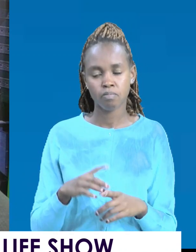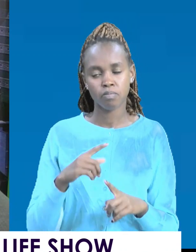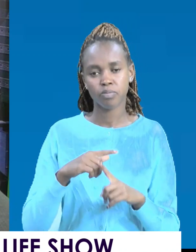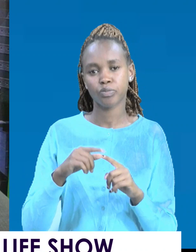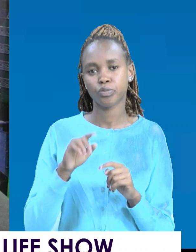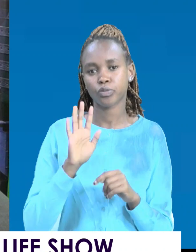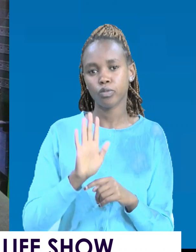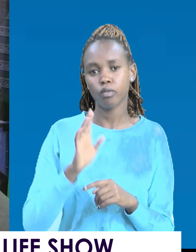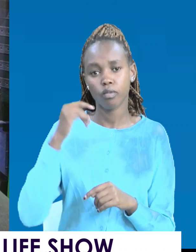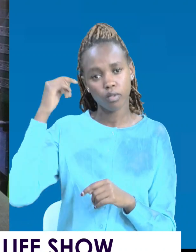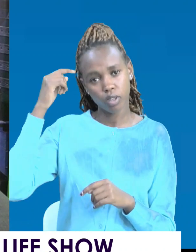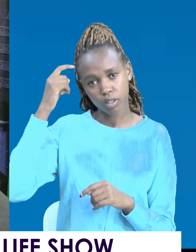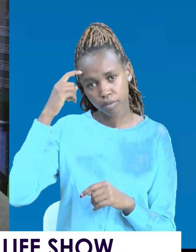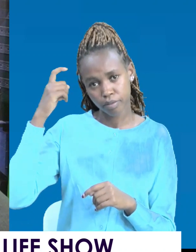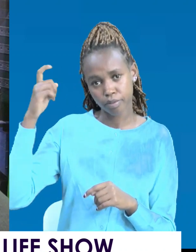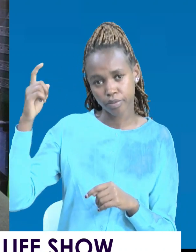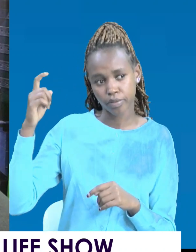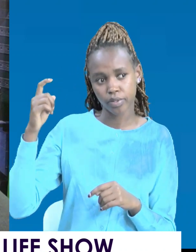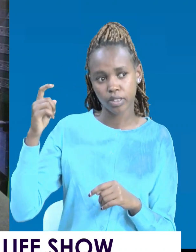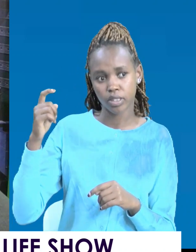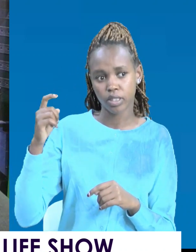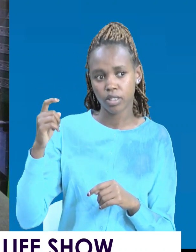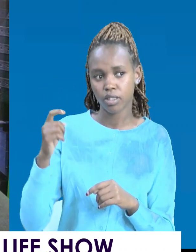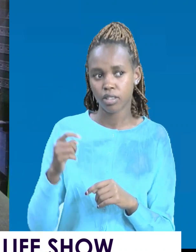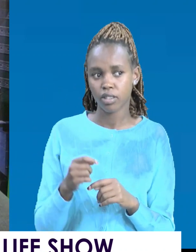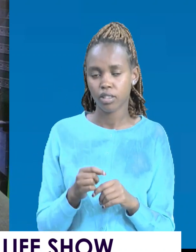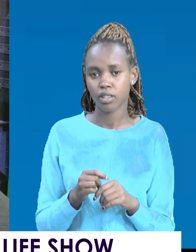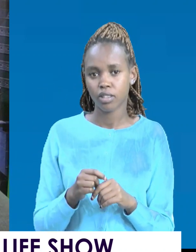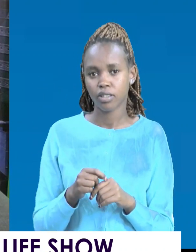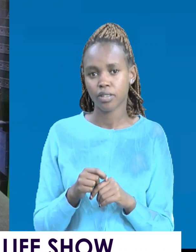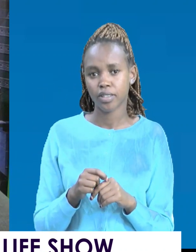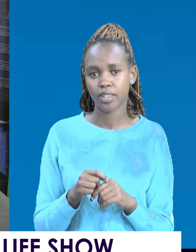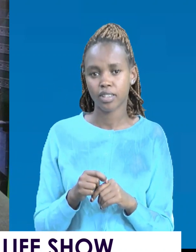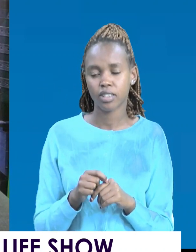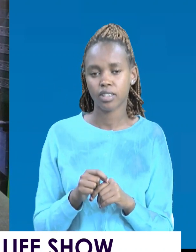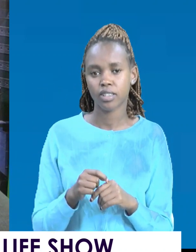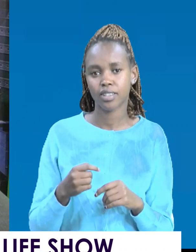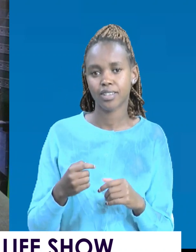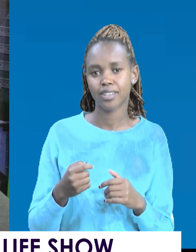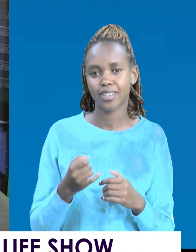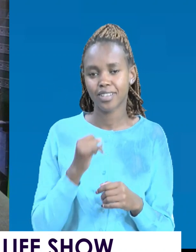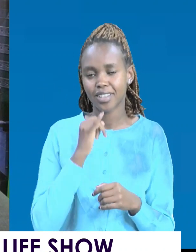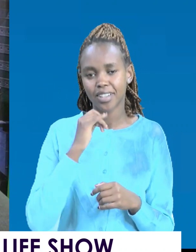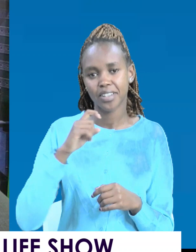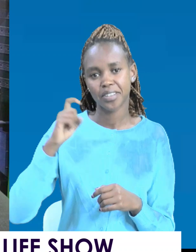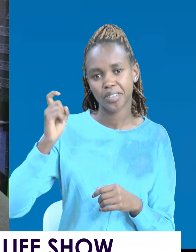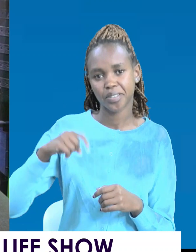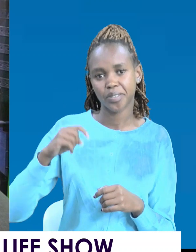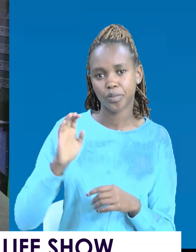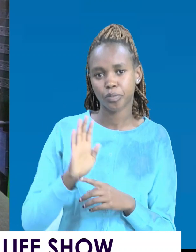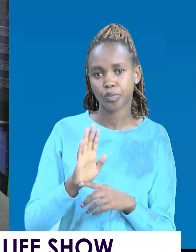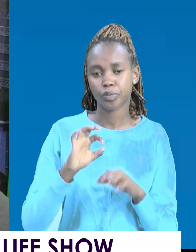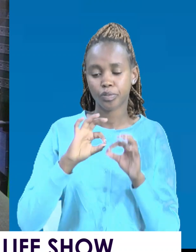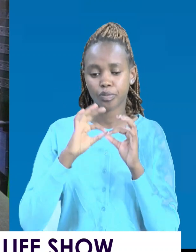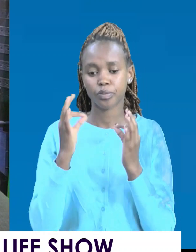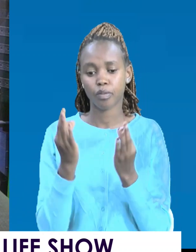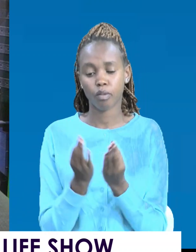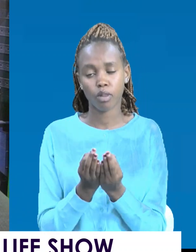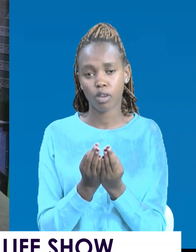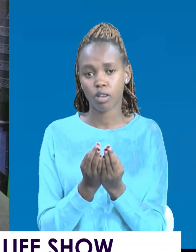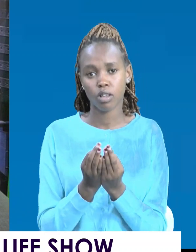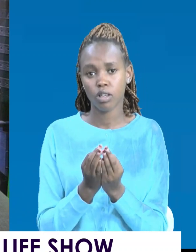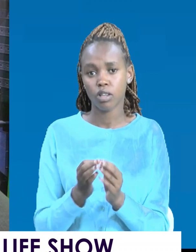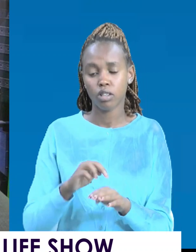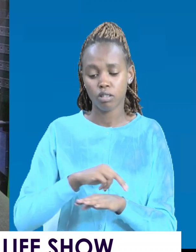dream, it is needed by somebody. If not your family, it is needed by your nation. If not